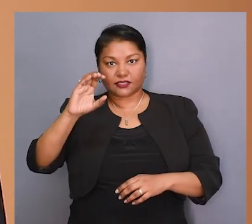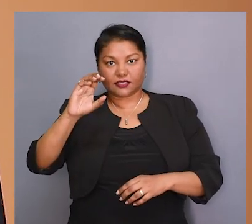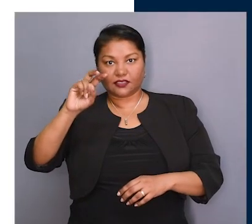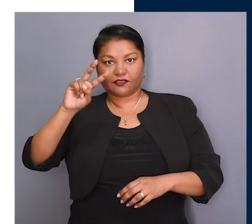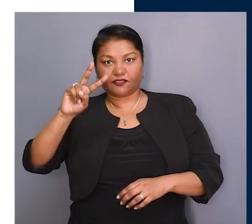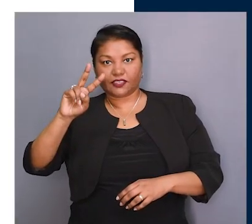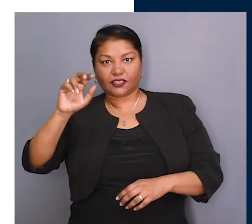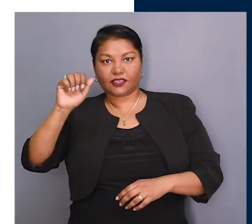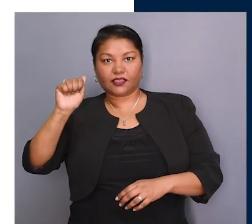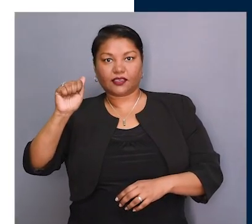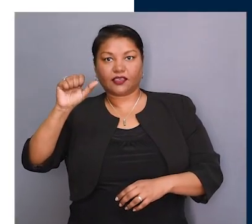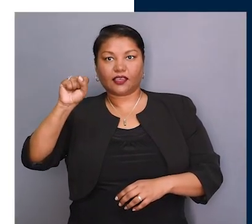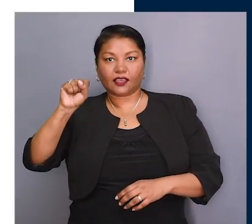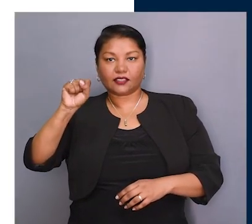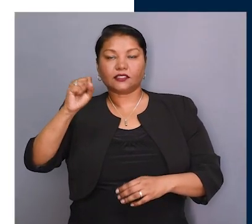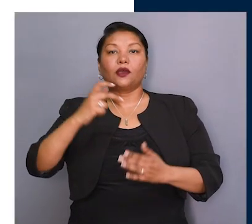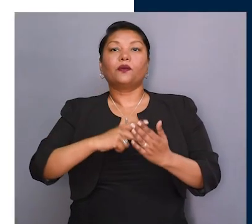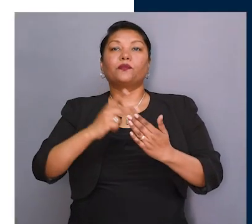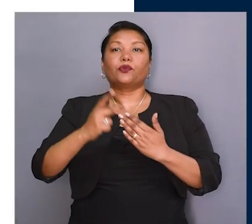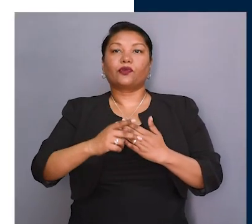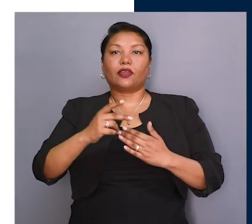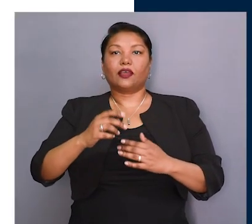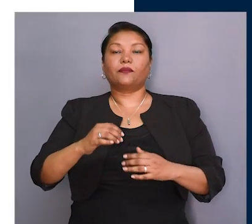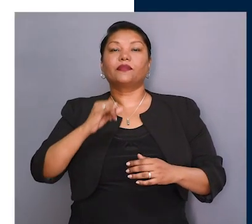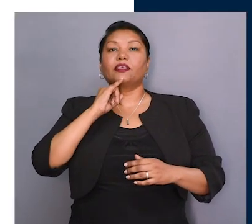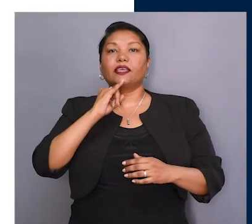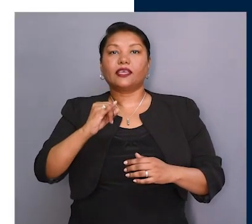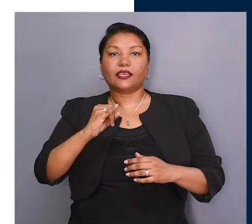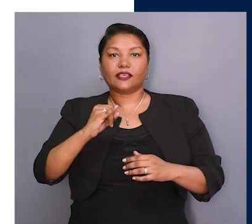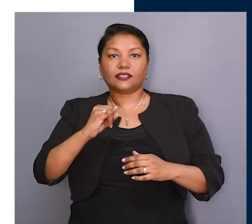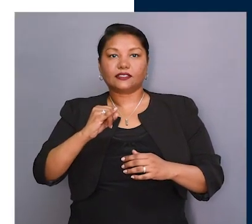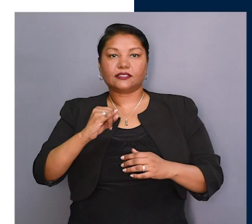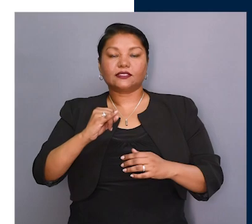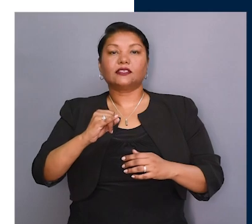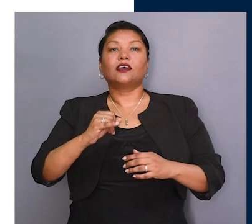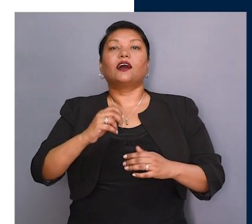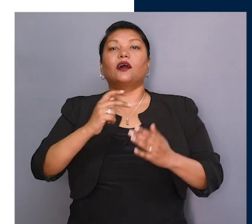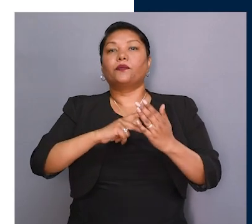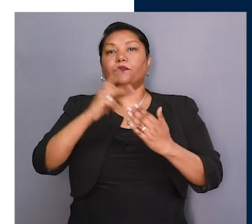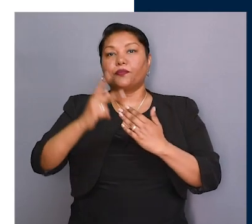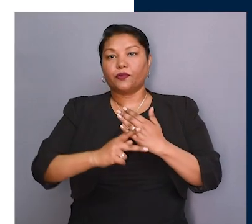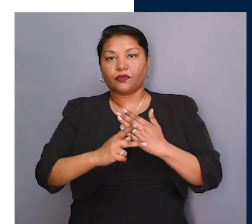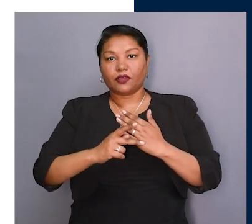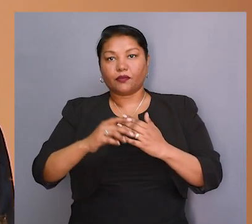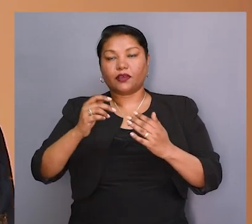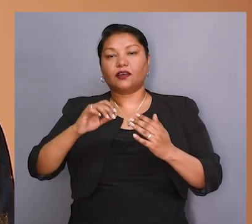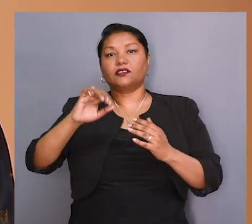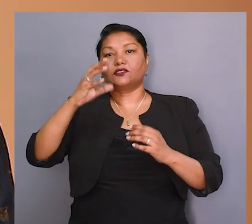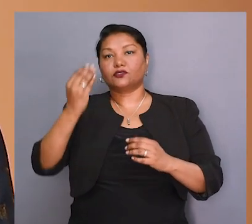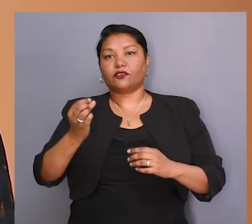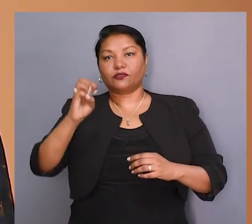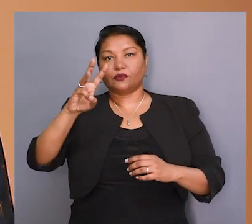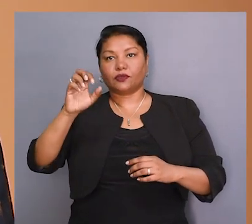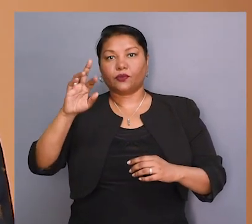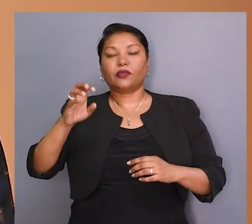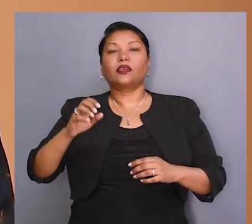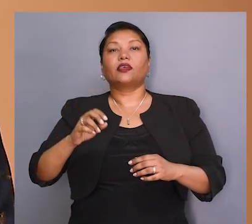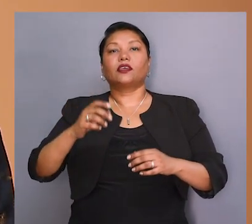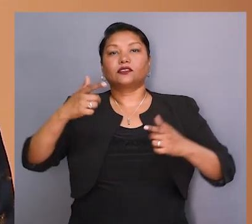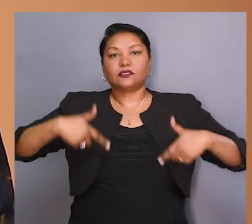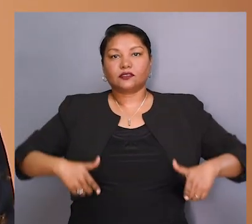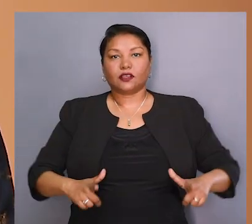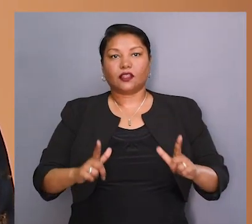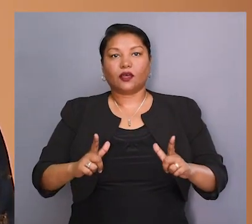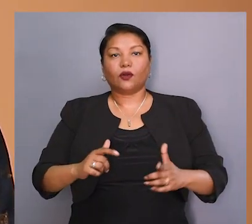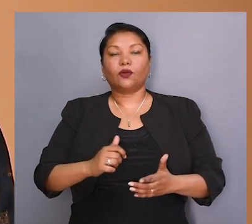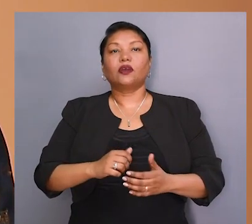or CVAS, is the CTU Secretariat's effort to assist its member states, of which Trinidad and